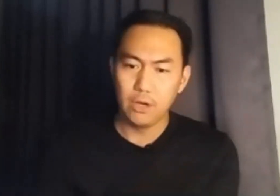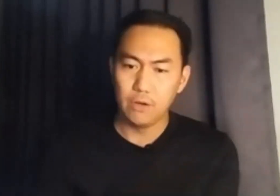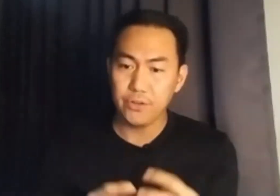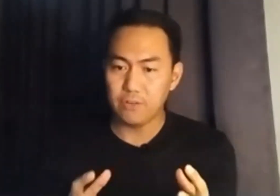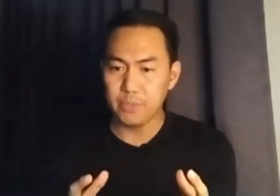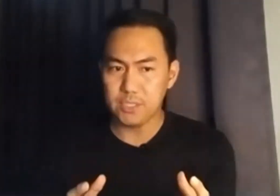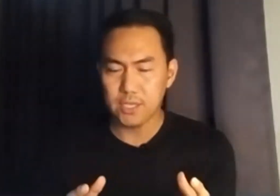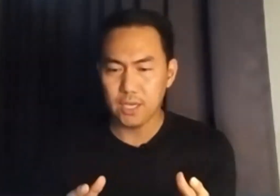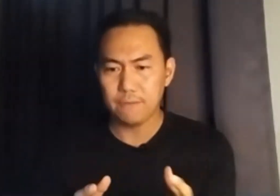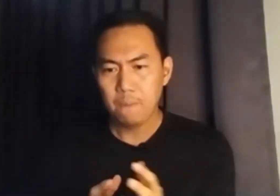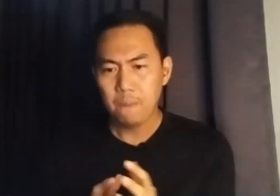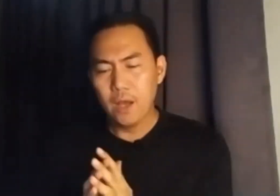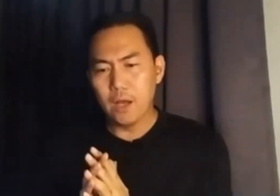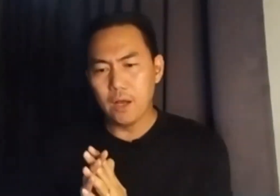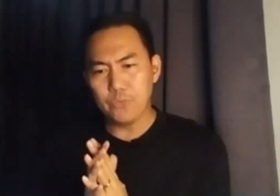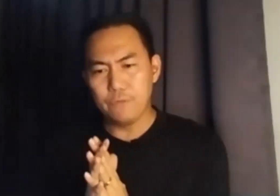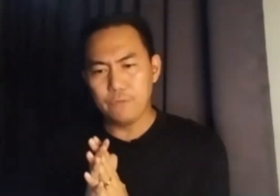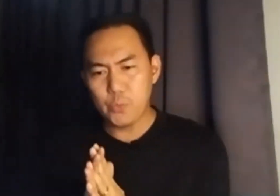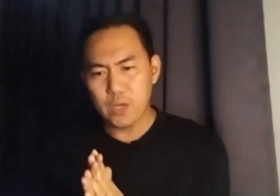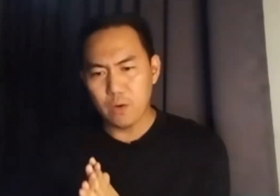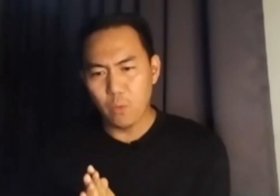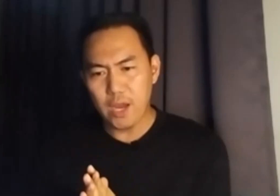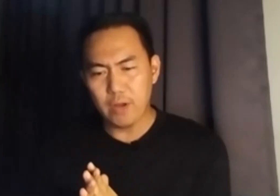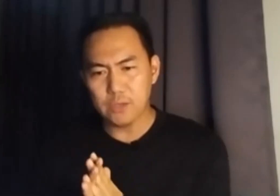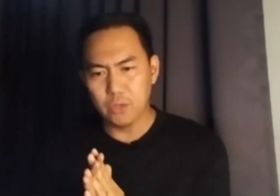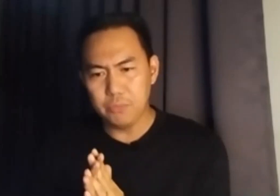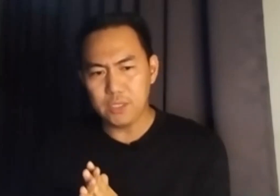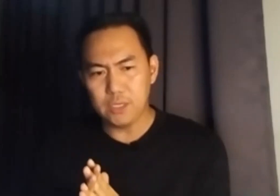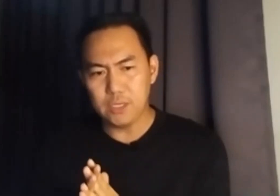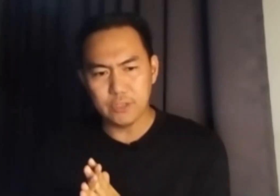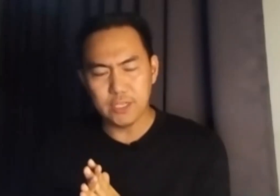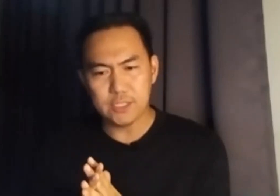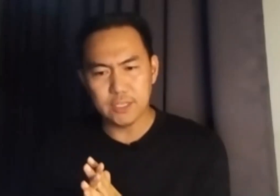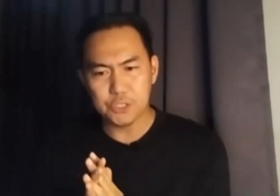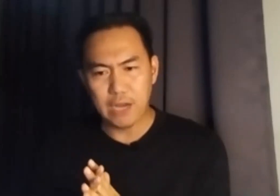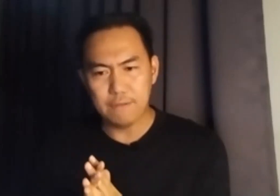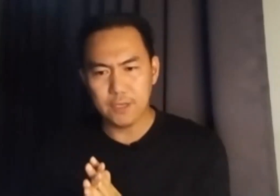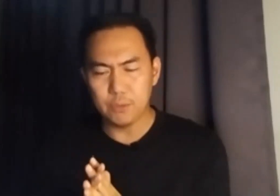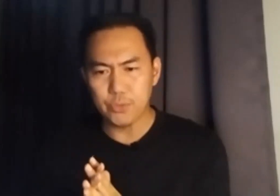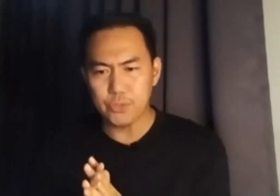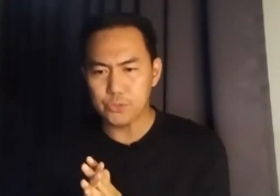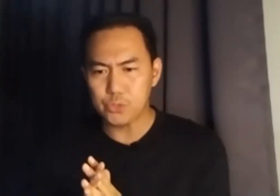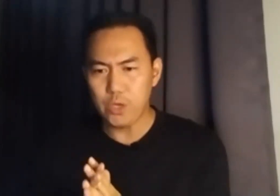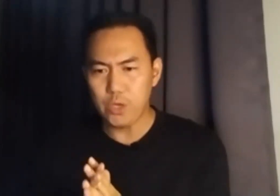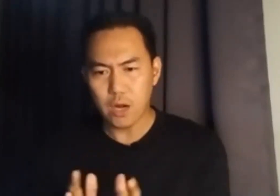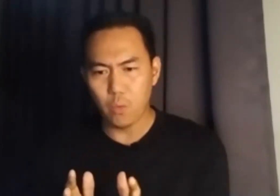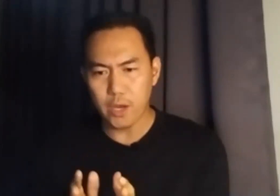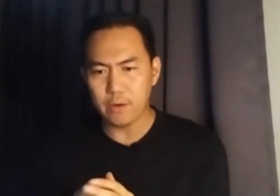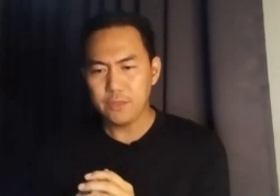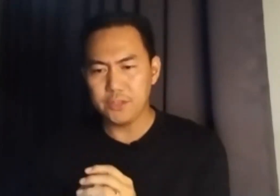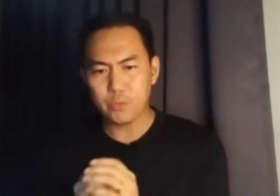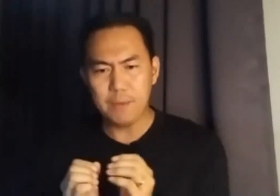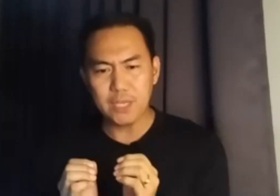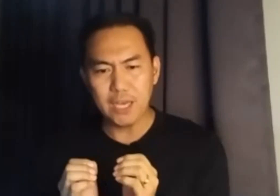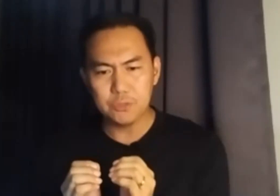sector, of the government itself. Of course, we are aware as a community of advocates against trafficking in persons, we are aware